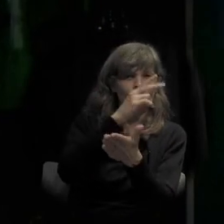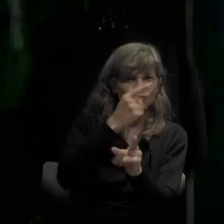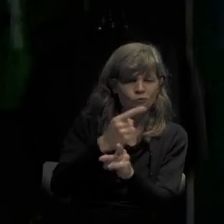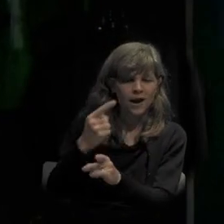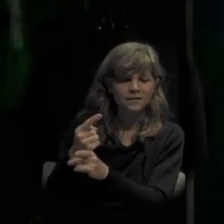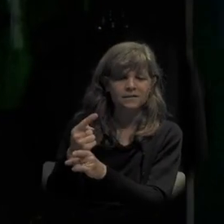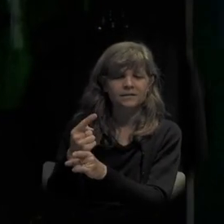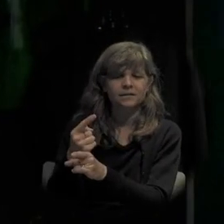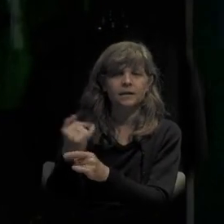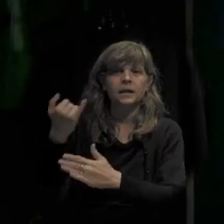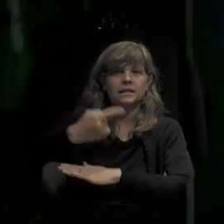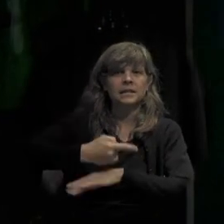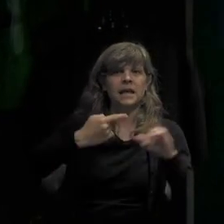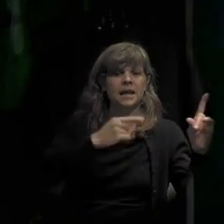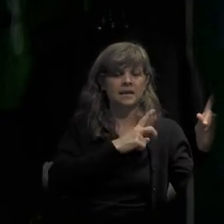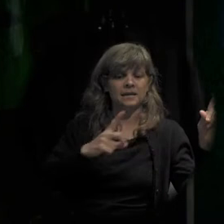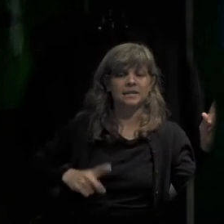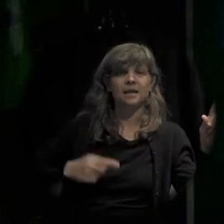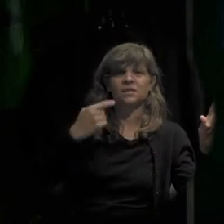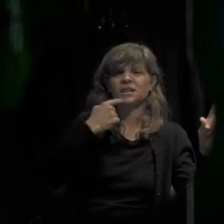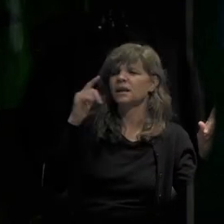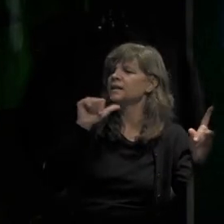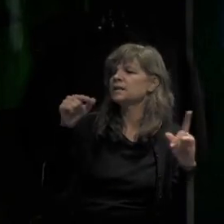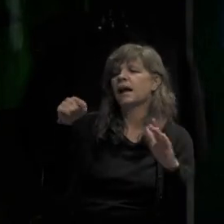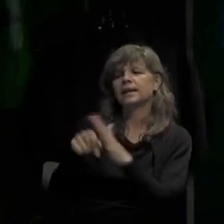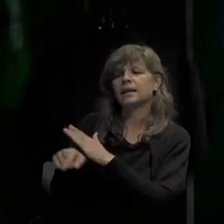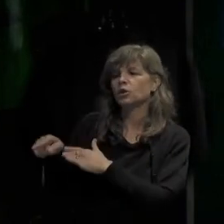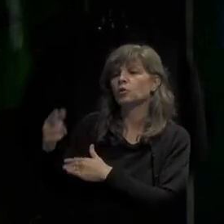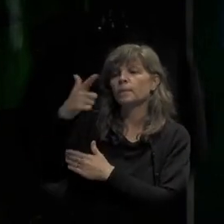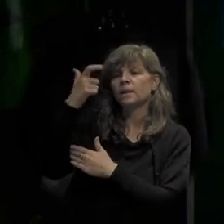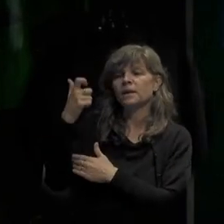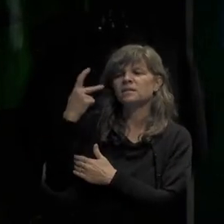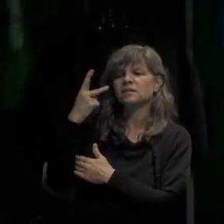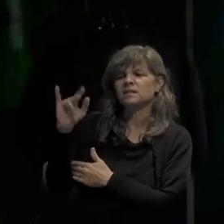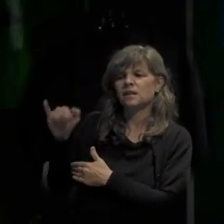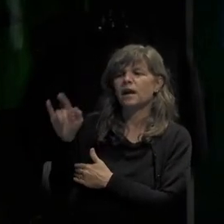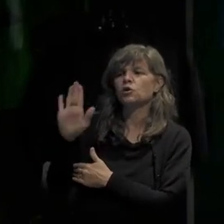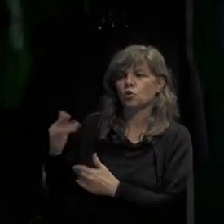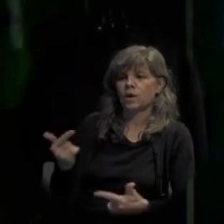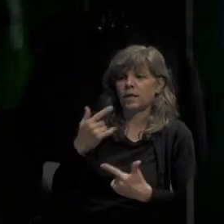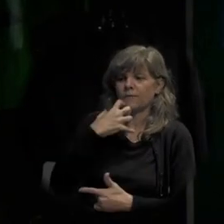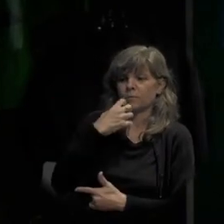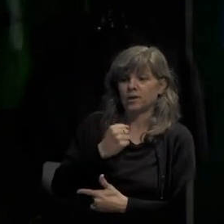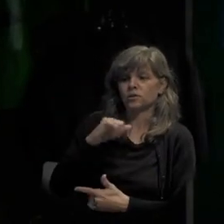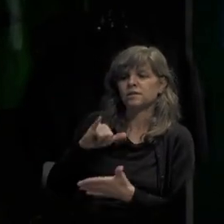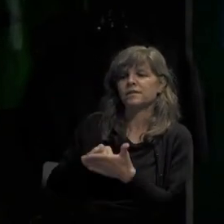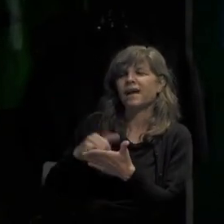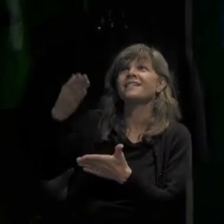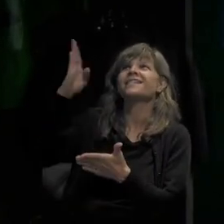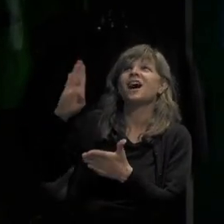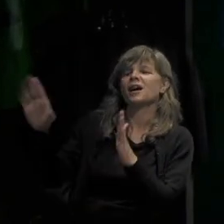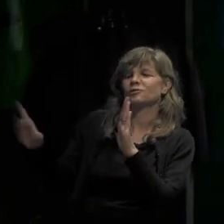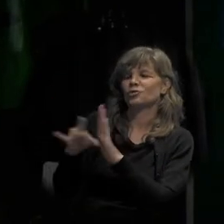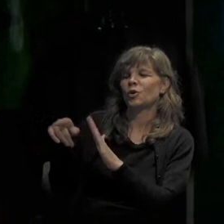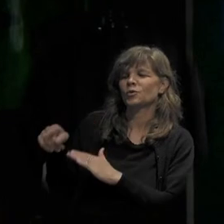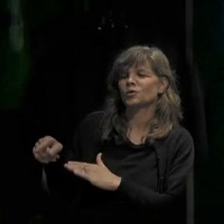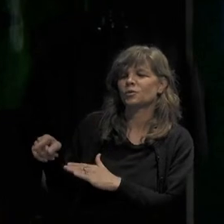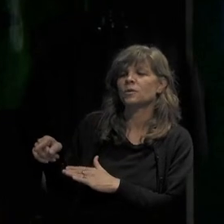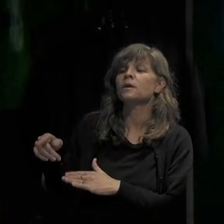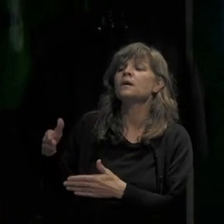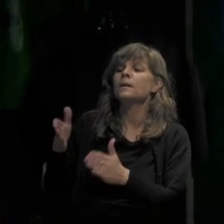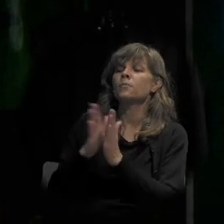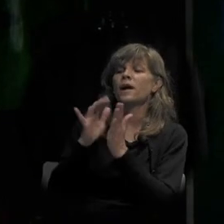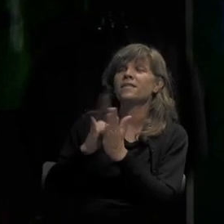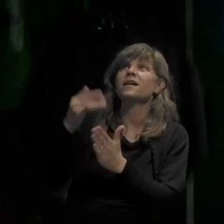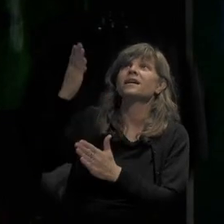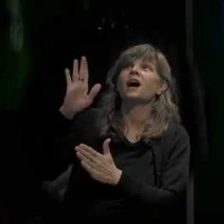anointed. Behold, as your life was precious this day in my sight, so may my life be precious in the sight of the Lord, and may he deliver